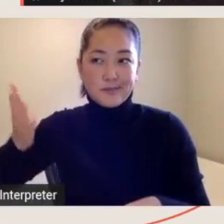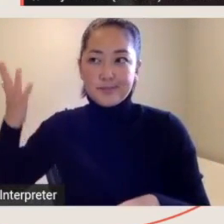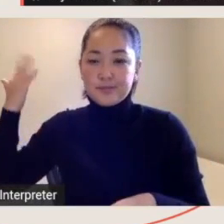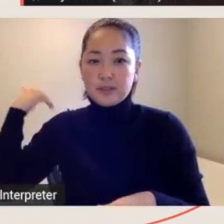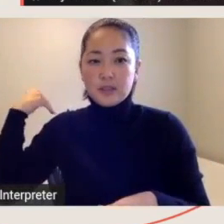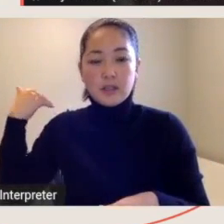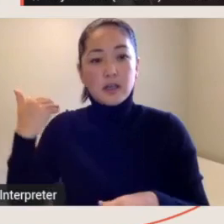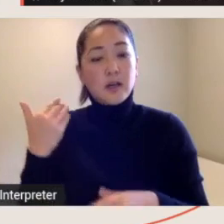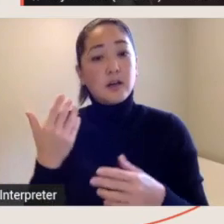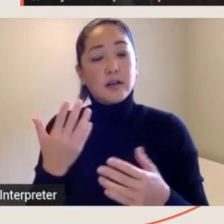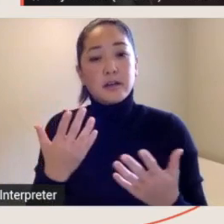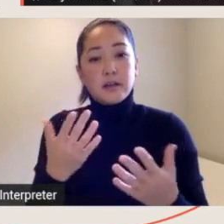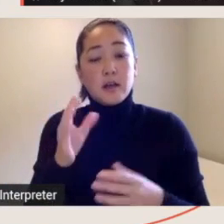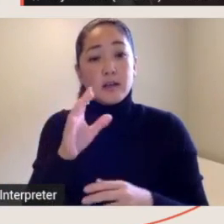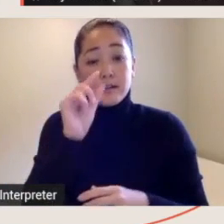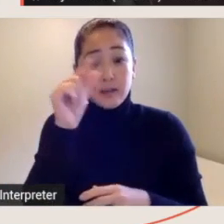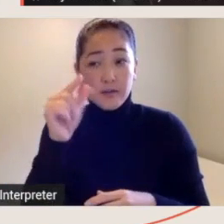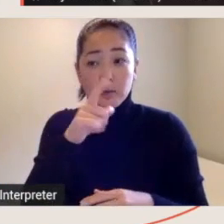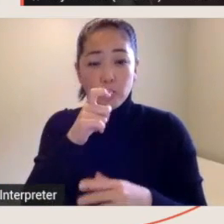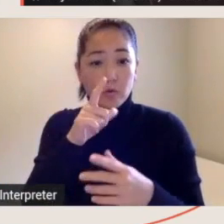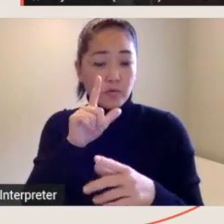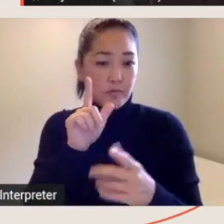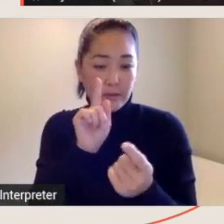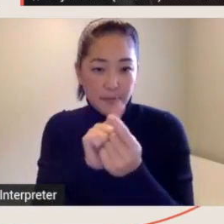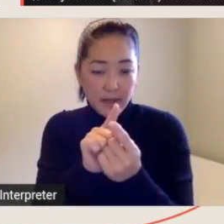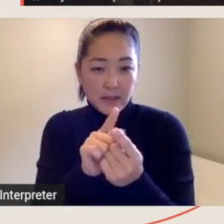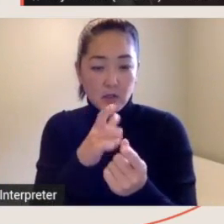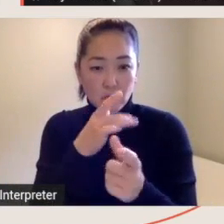met and the ones that work in that region that is